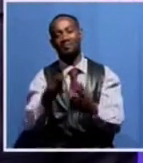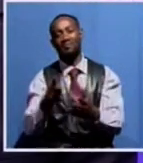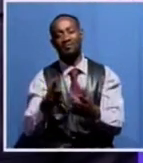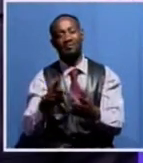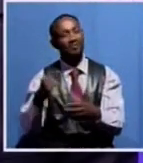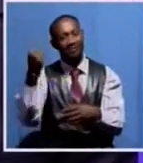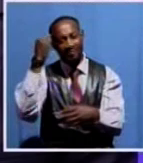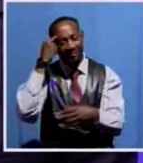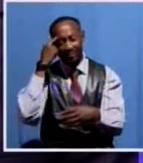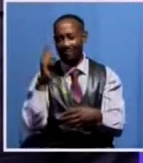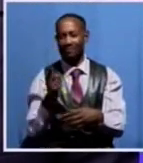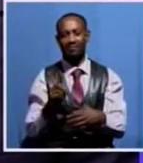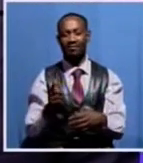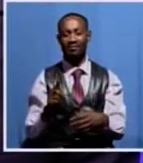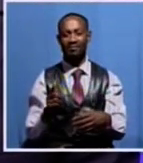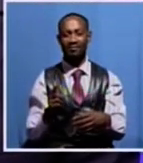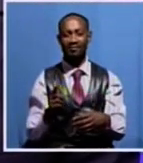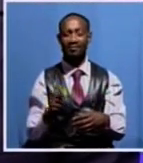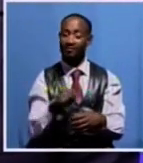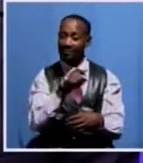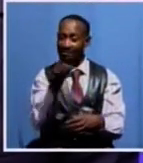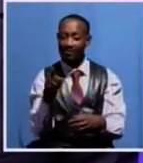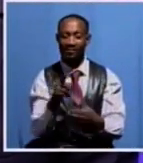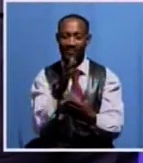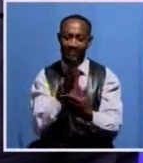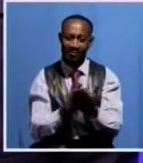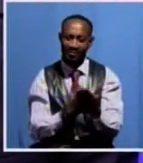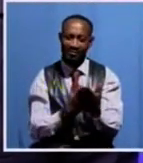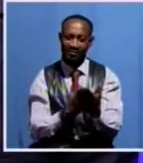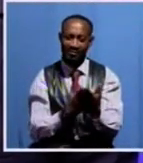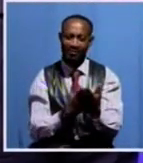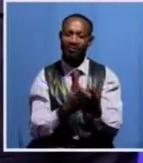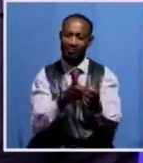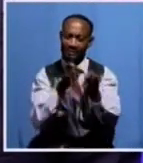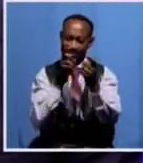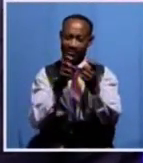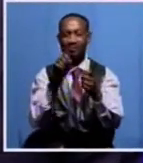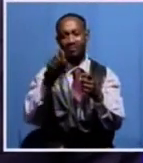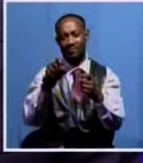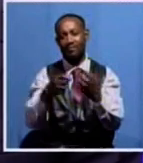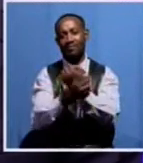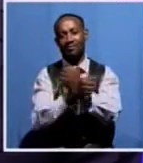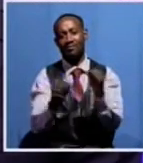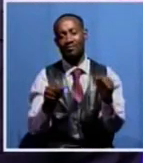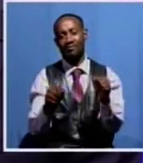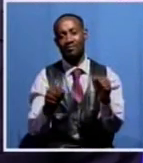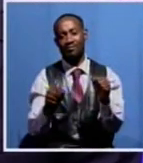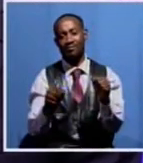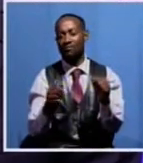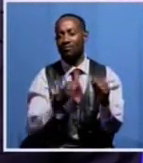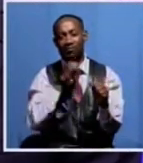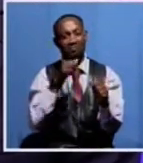government like that. So these are some of the anomalies that we're trying to address so that they are cost reflective. We're not trying